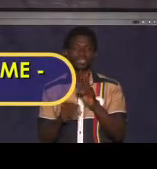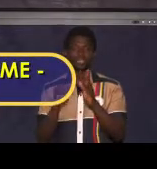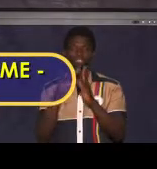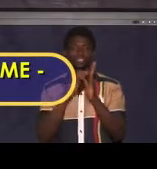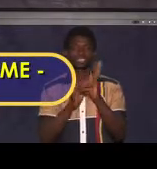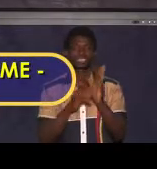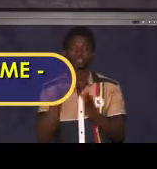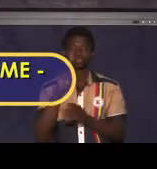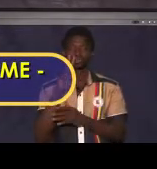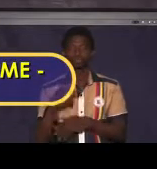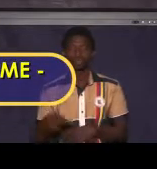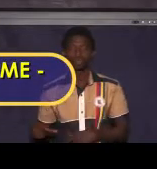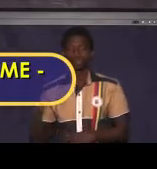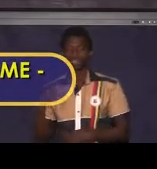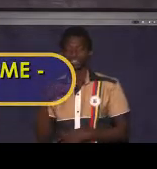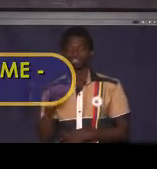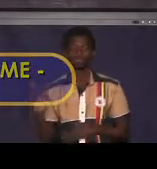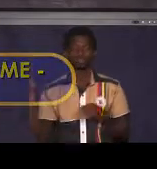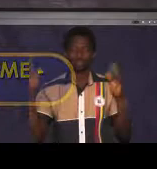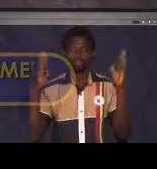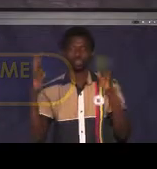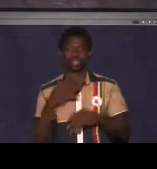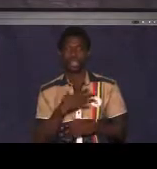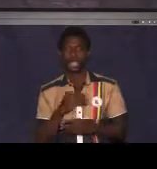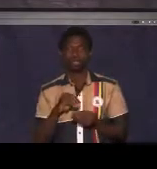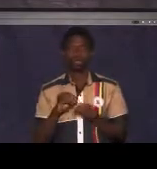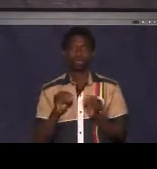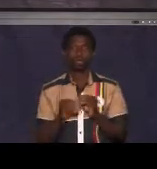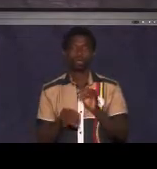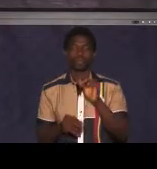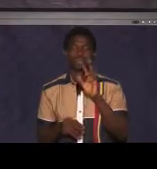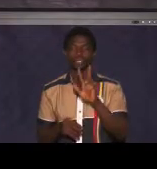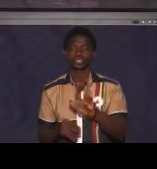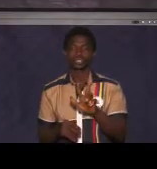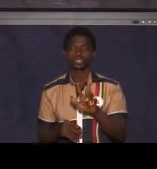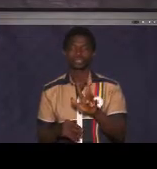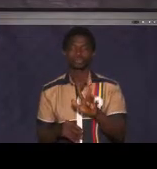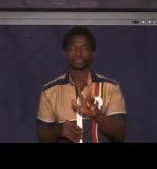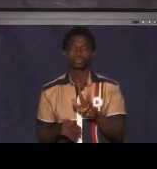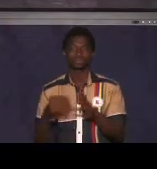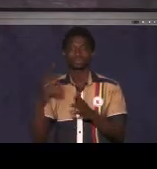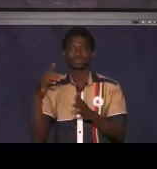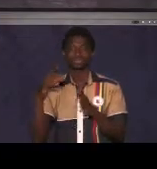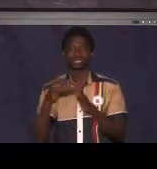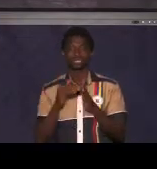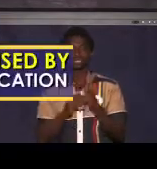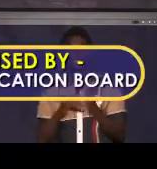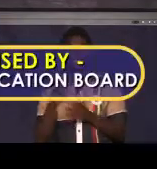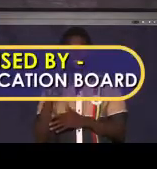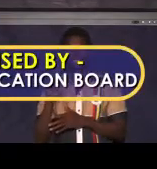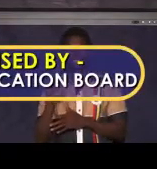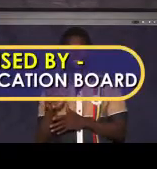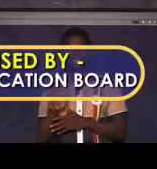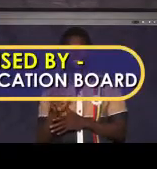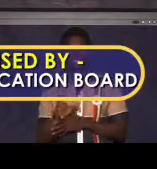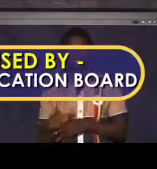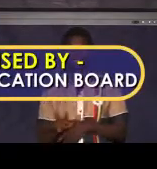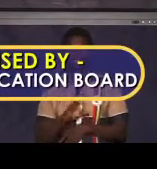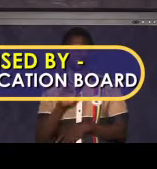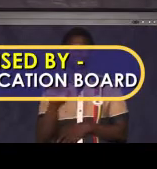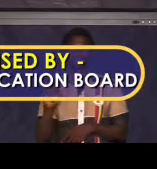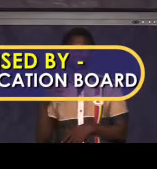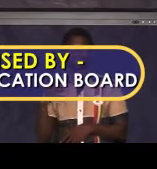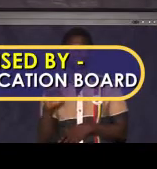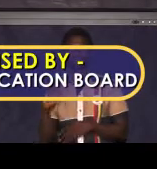Question number 2. State 2 properties of air. Question number 3. List 3